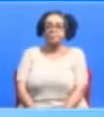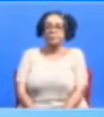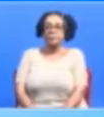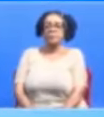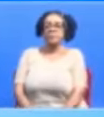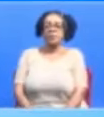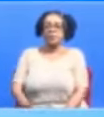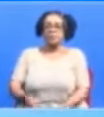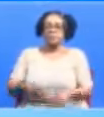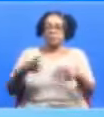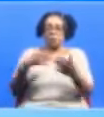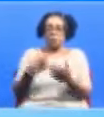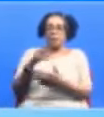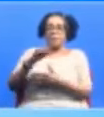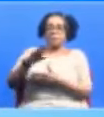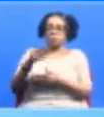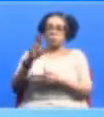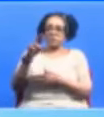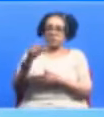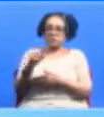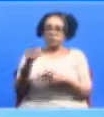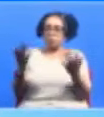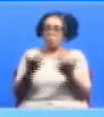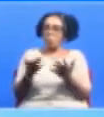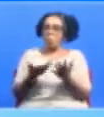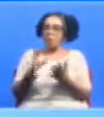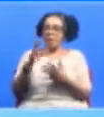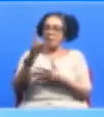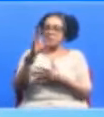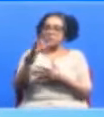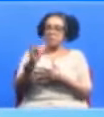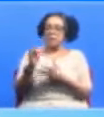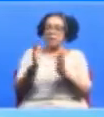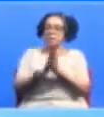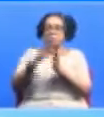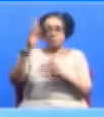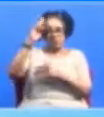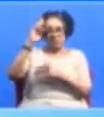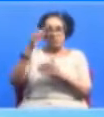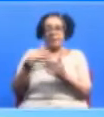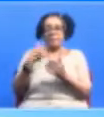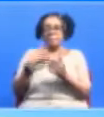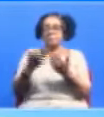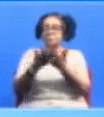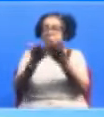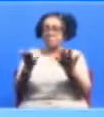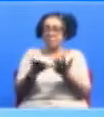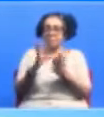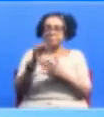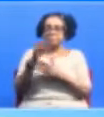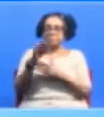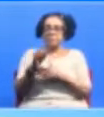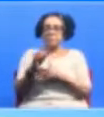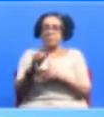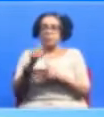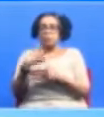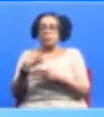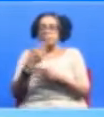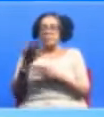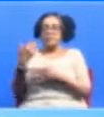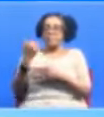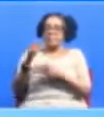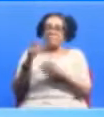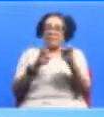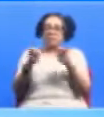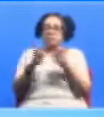the county of Wasingishu, where the DCI and the police have exhumed human remains suspected to belong to the former managing director of the